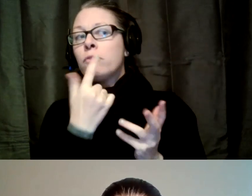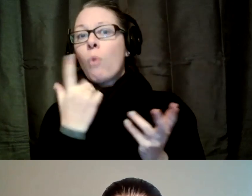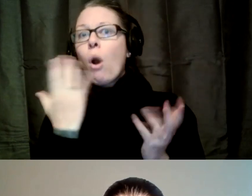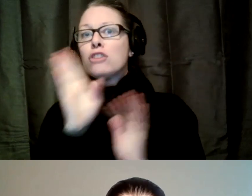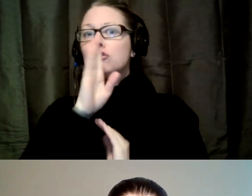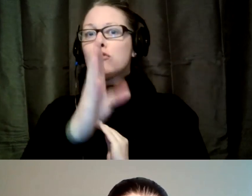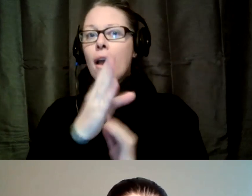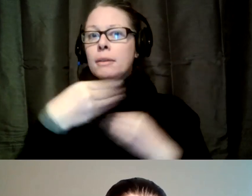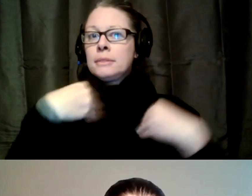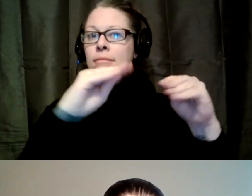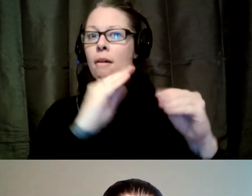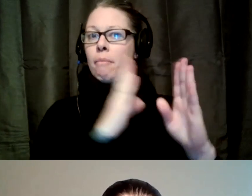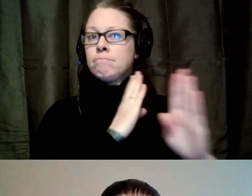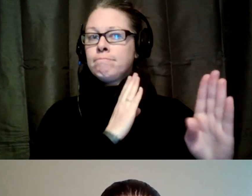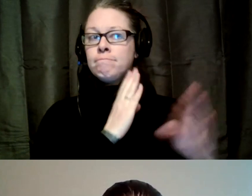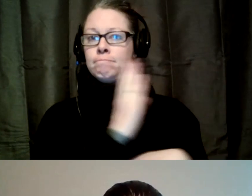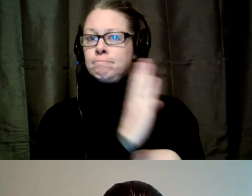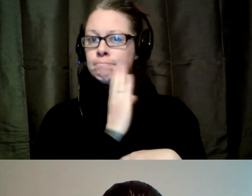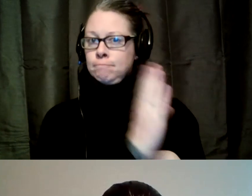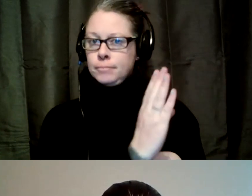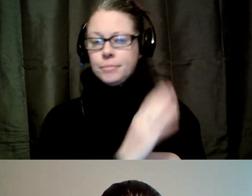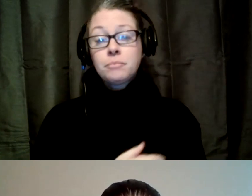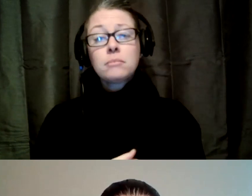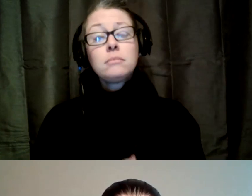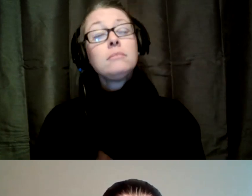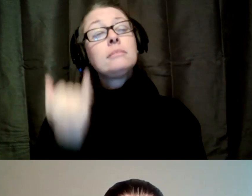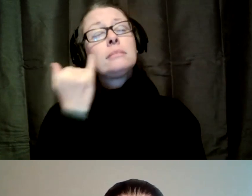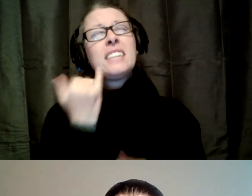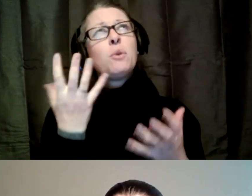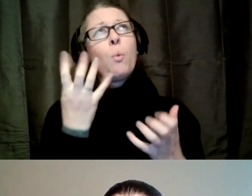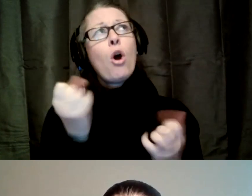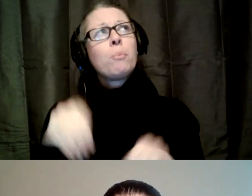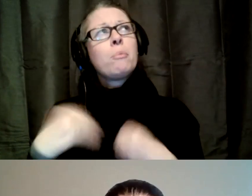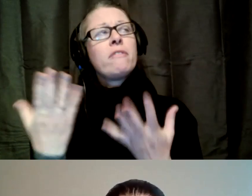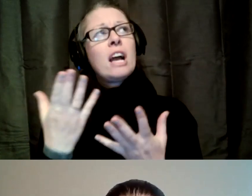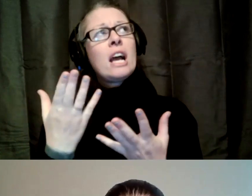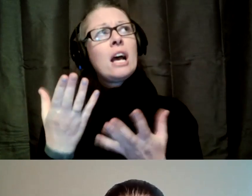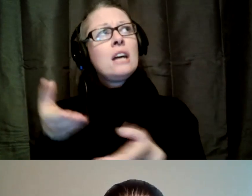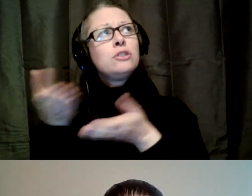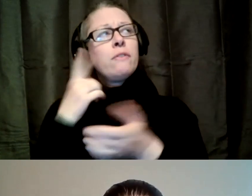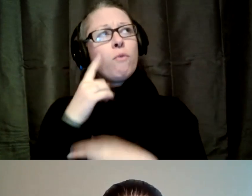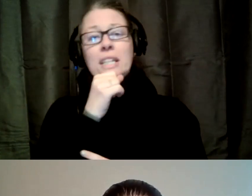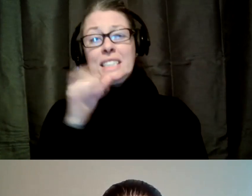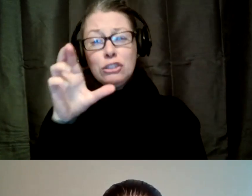But I think that if you want to provide services to seniors, and if it really depends which side